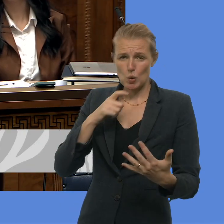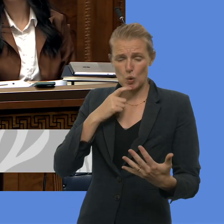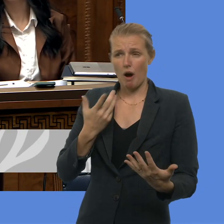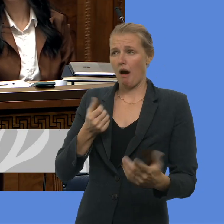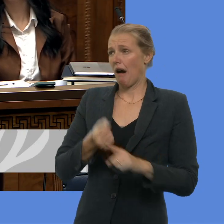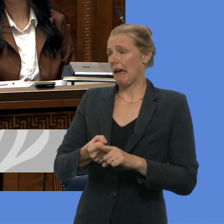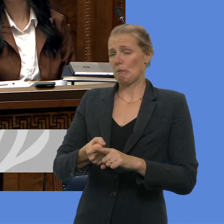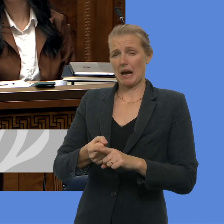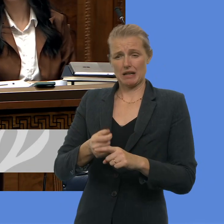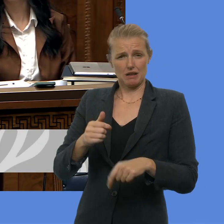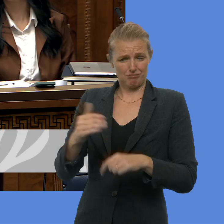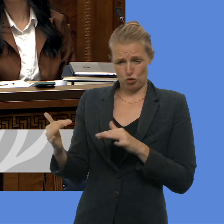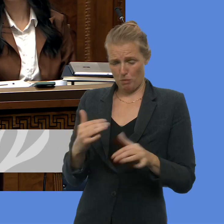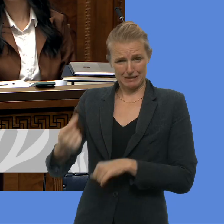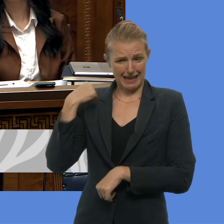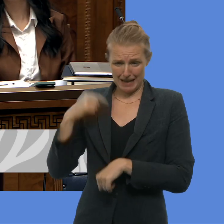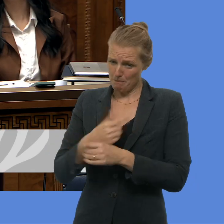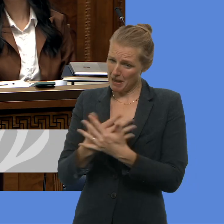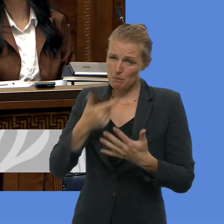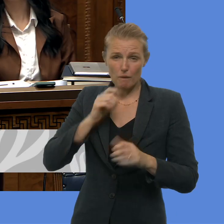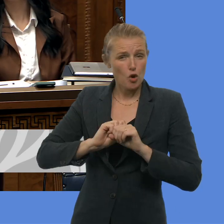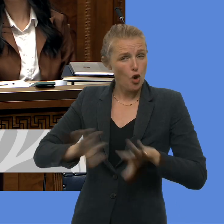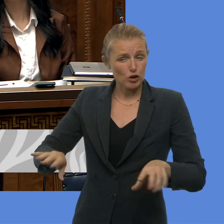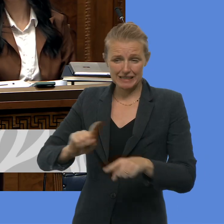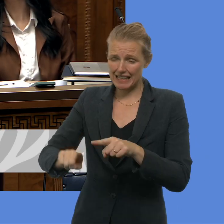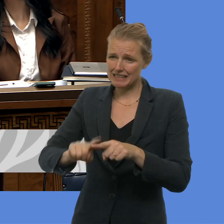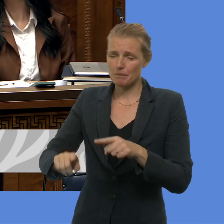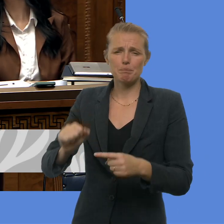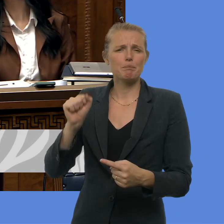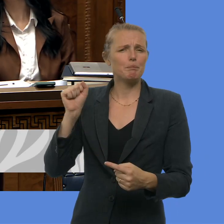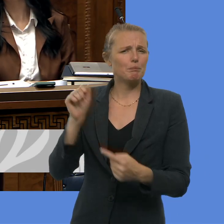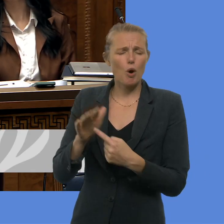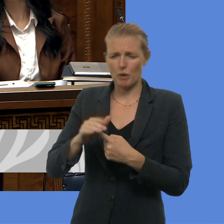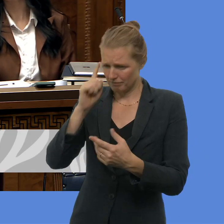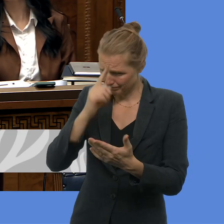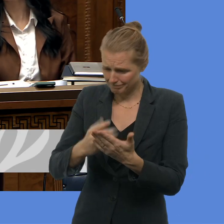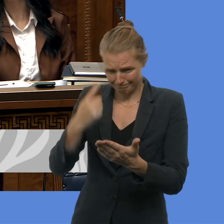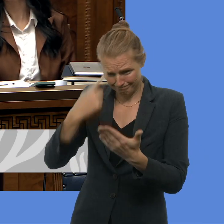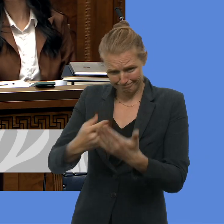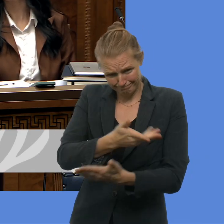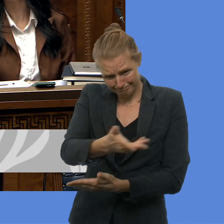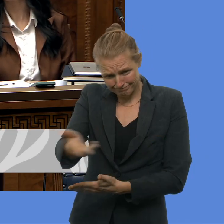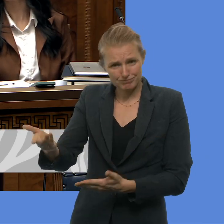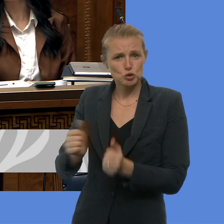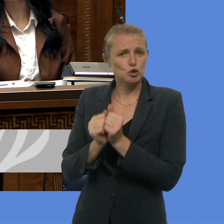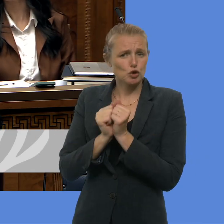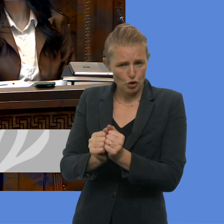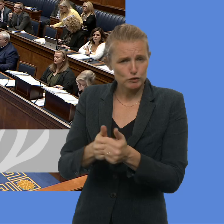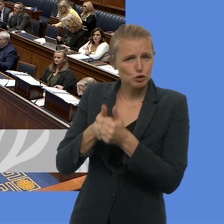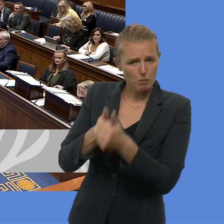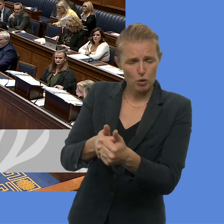shouldn't be selective, and we also equally shouldn't try to pawn victims in this place for political point scoring. Let's work together to support all victims and